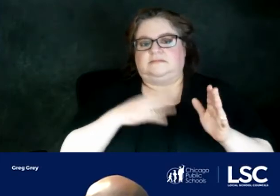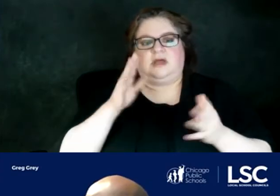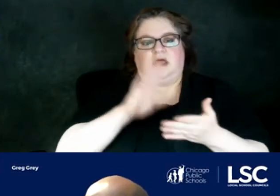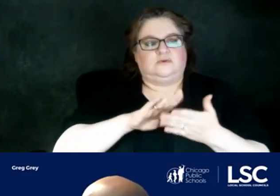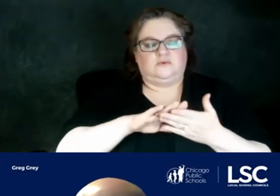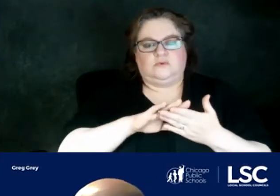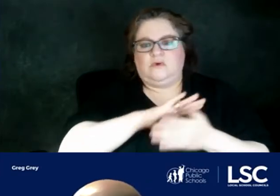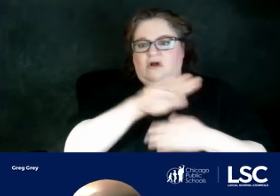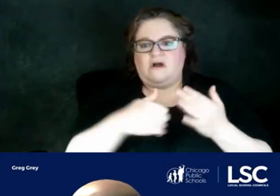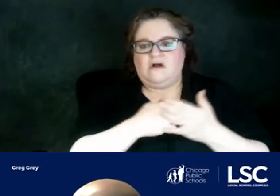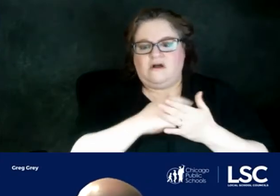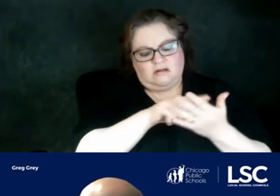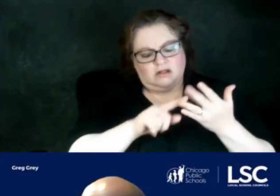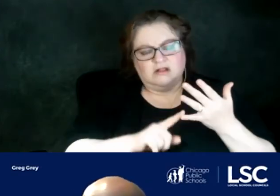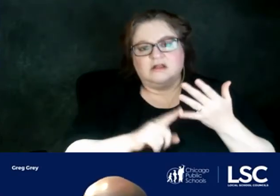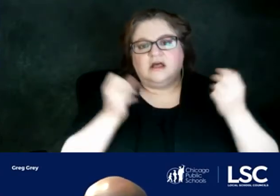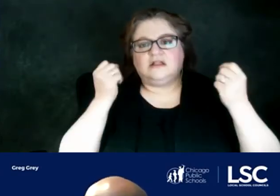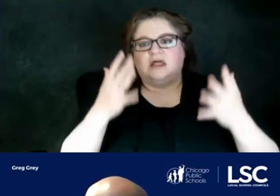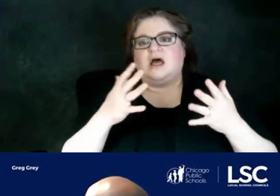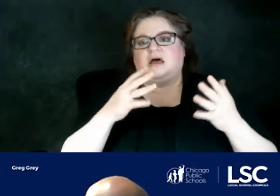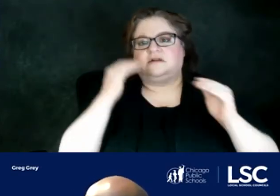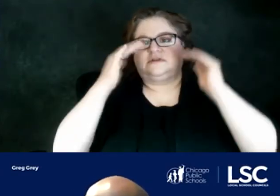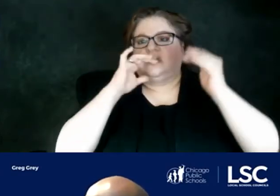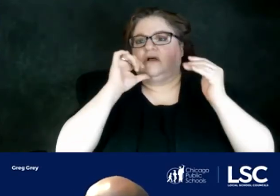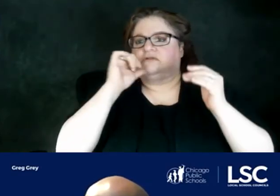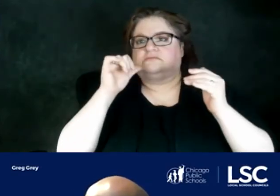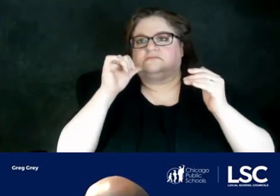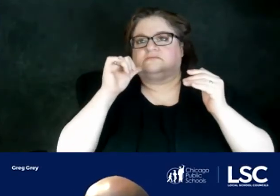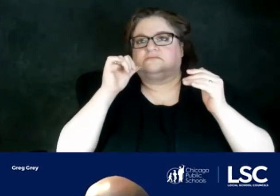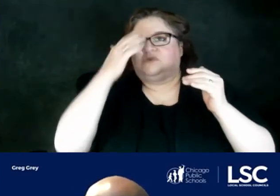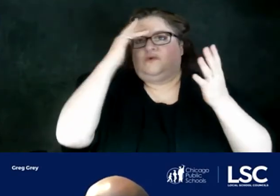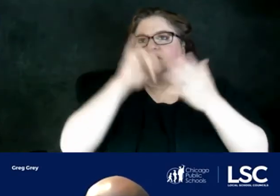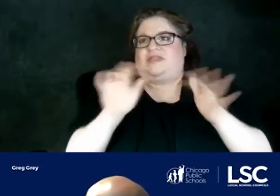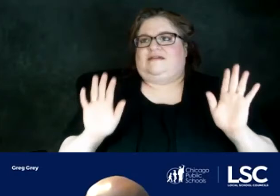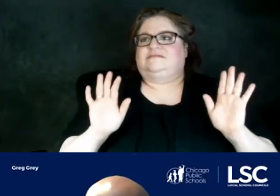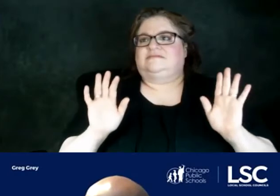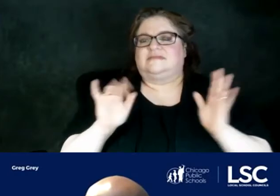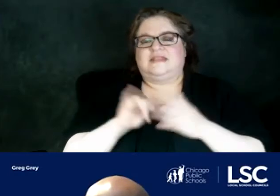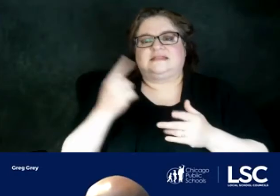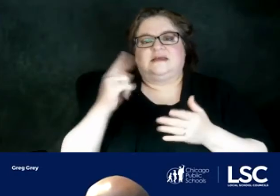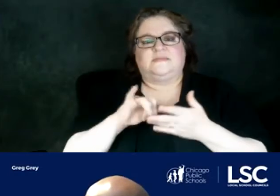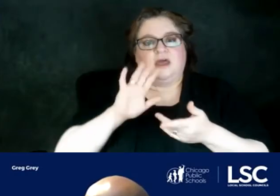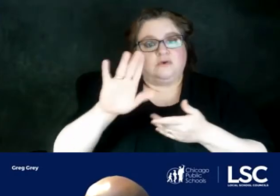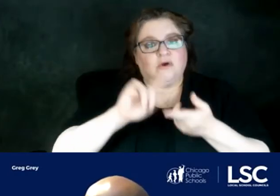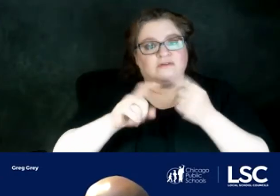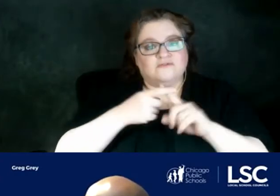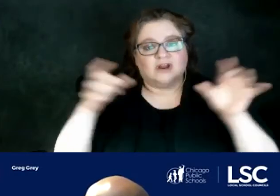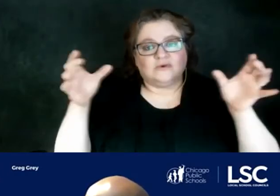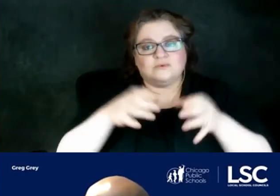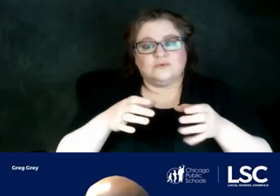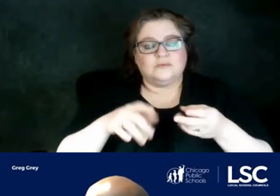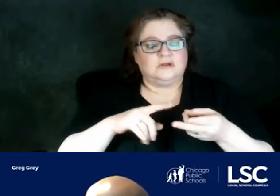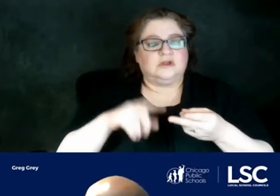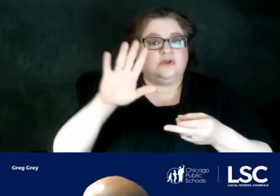of that, a lot of adults don't know that. That is something that, the friend group you're hanging out with, the experiences